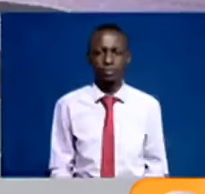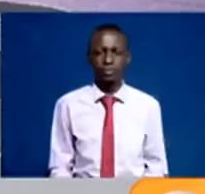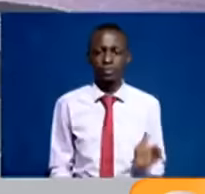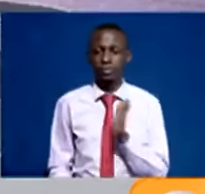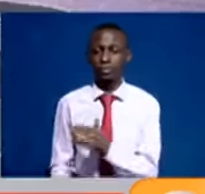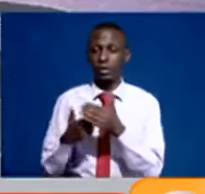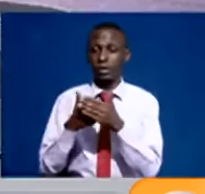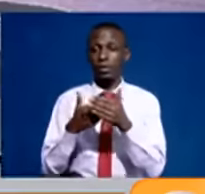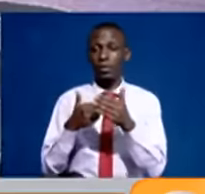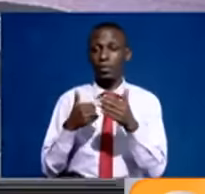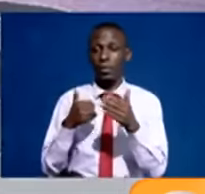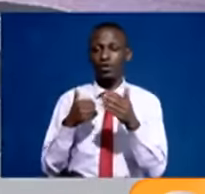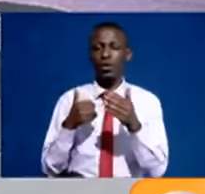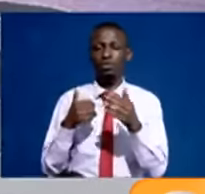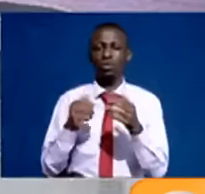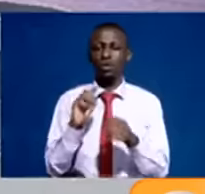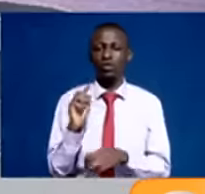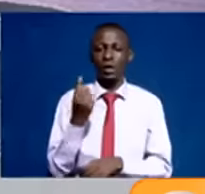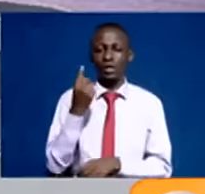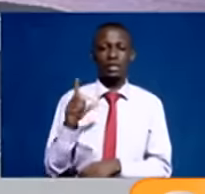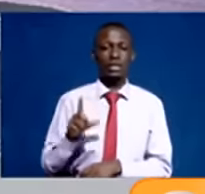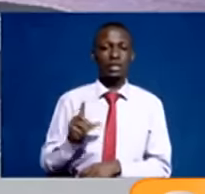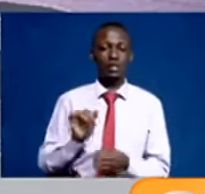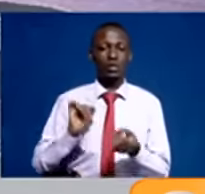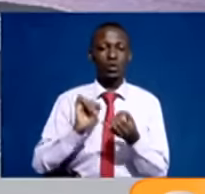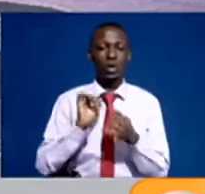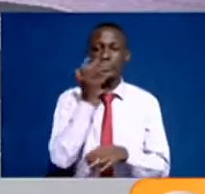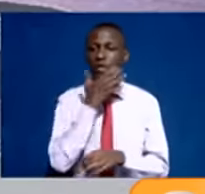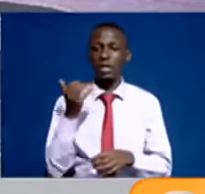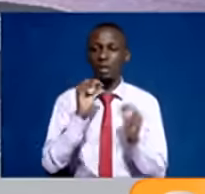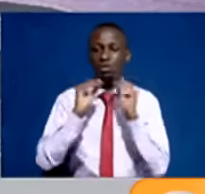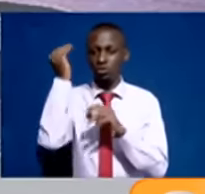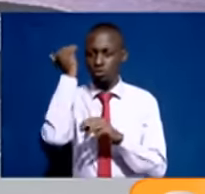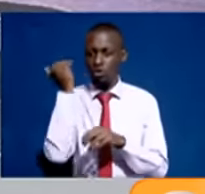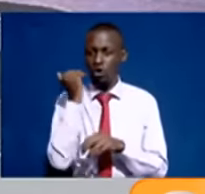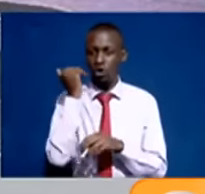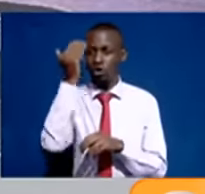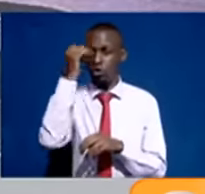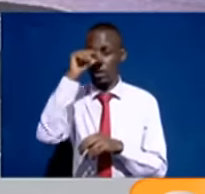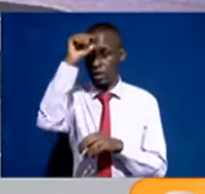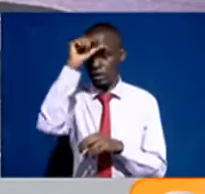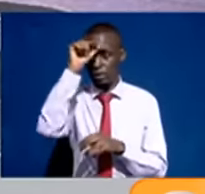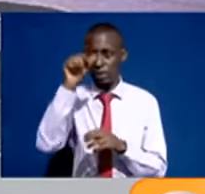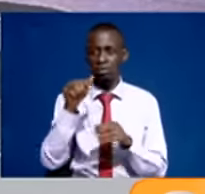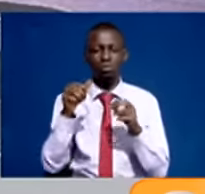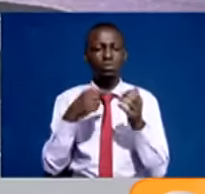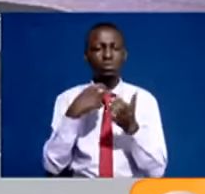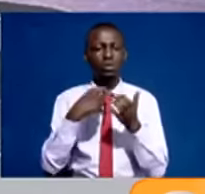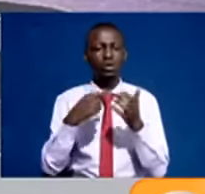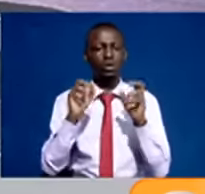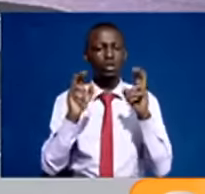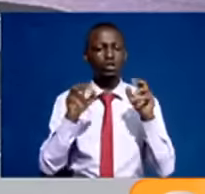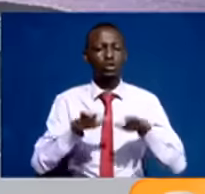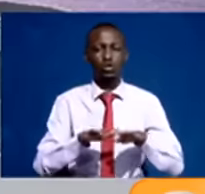Former First Lady Mama Ngina Kenyatta has sued the government over ownership of a 1,000-hectare piece of land in Taita Taveta. Mama